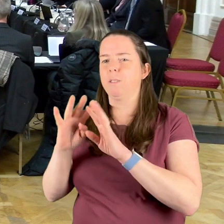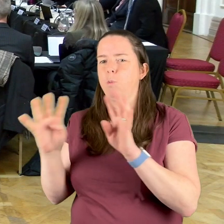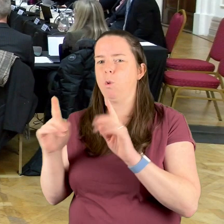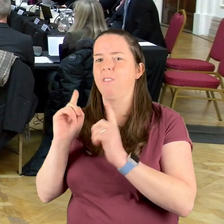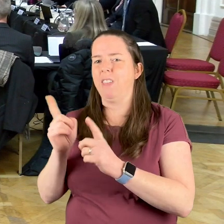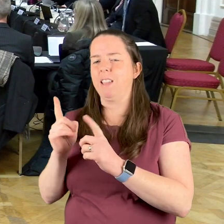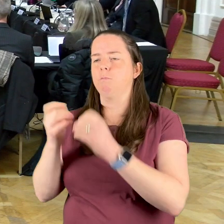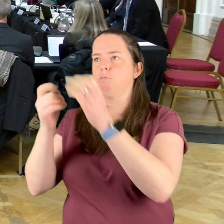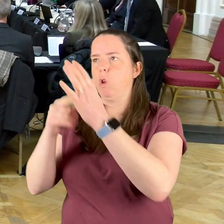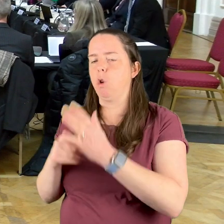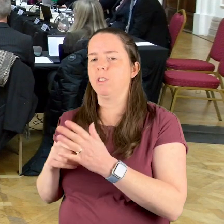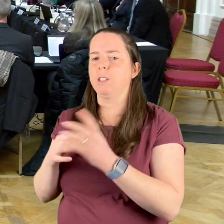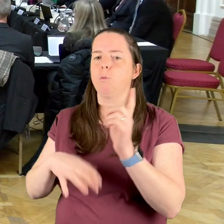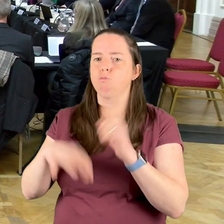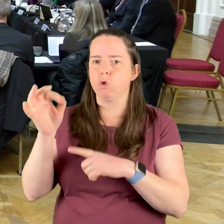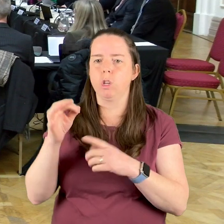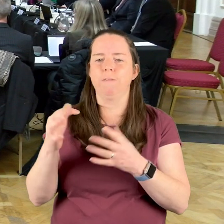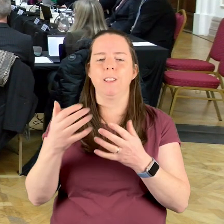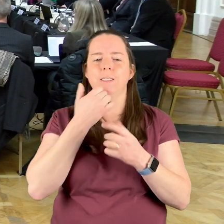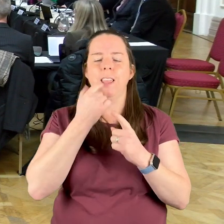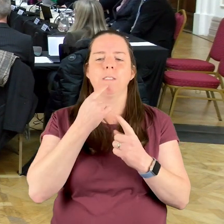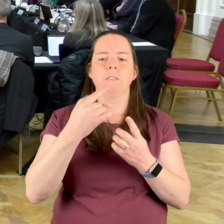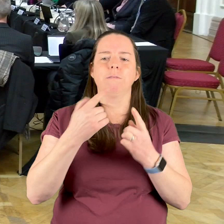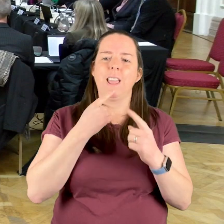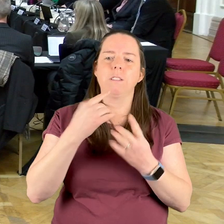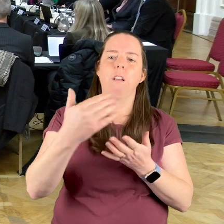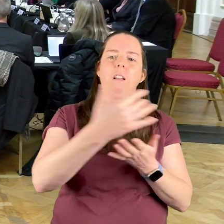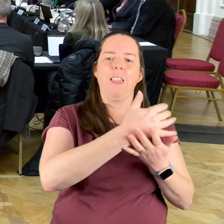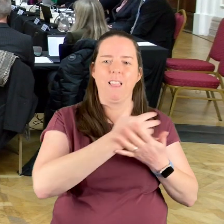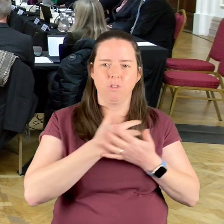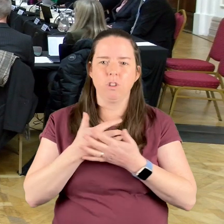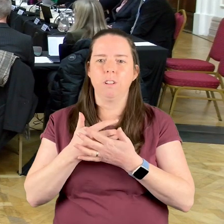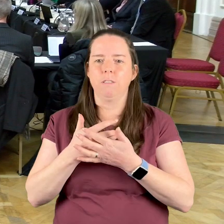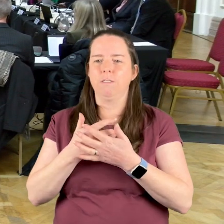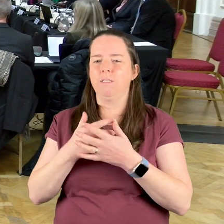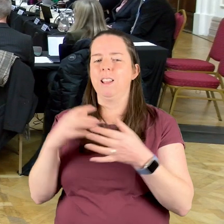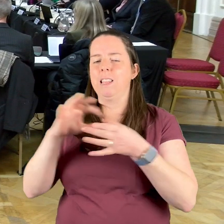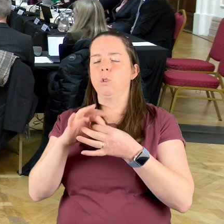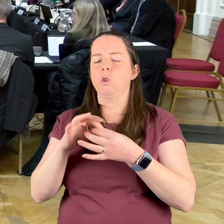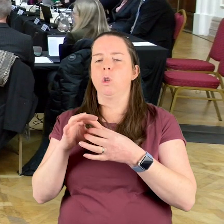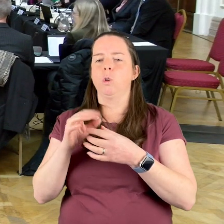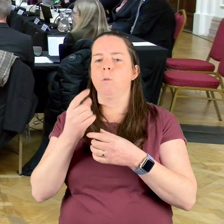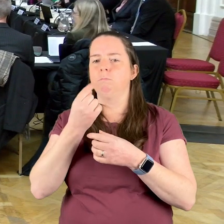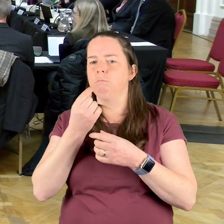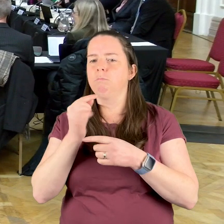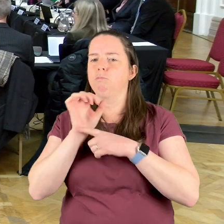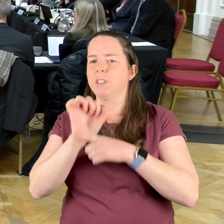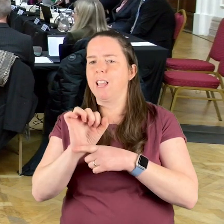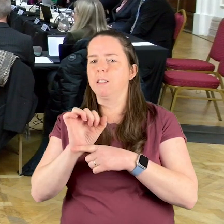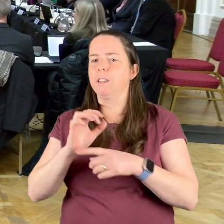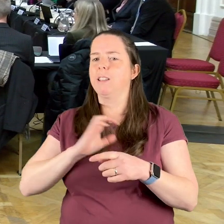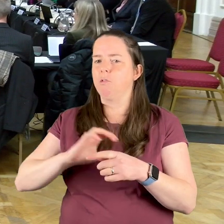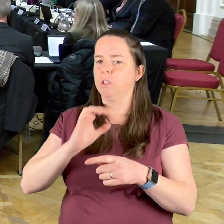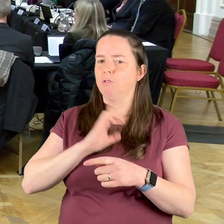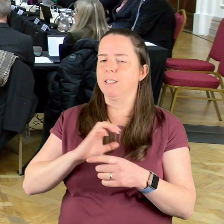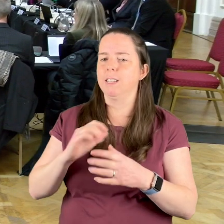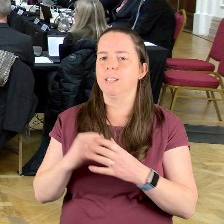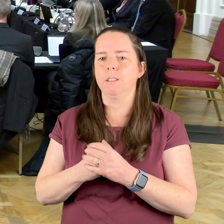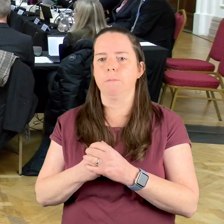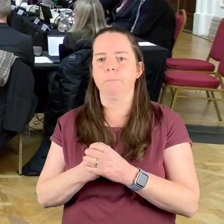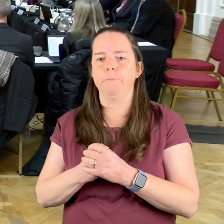in the Health Inequalities Board, that's one of our priorities, to actually improve that collection of those data in terms of protective characteristics.